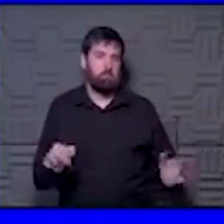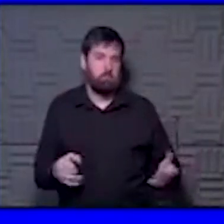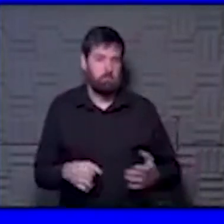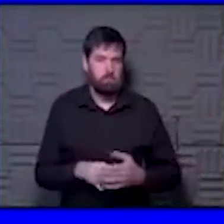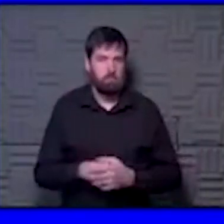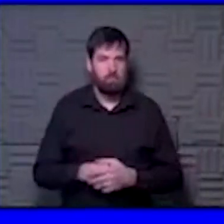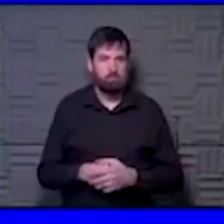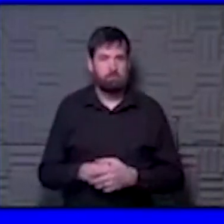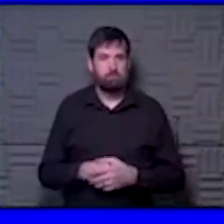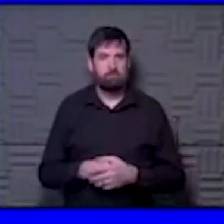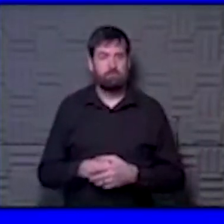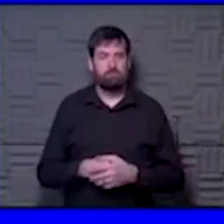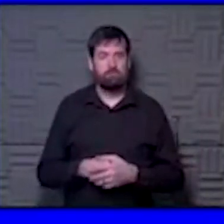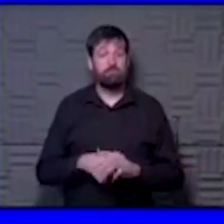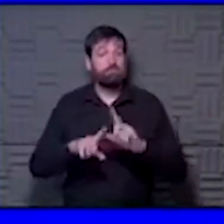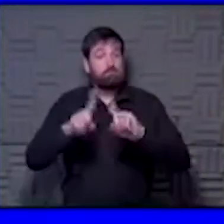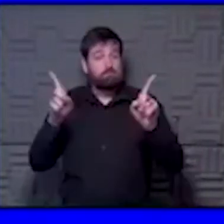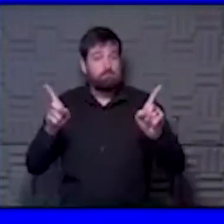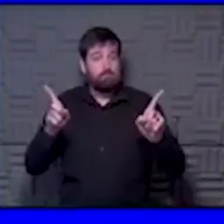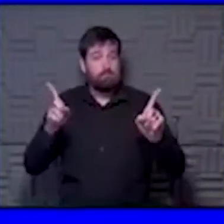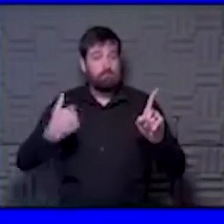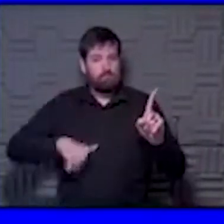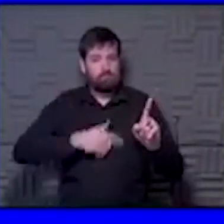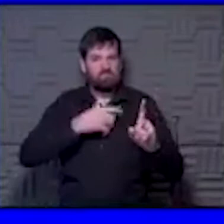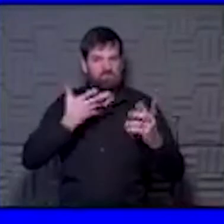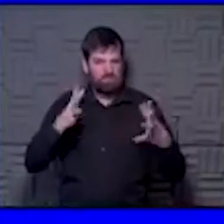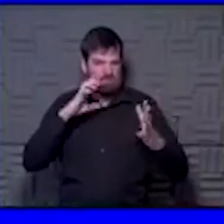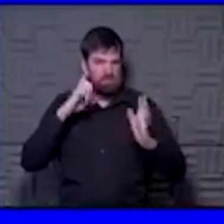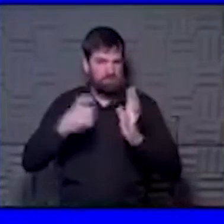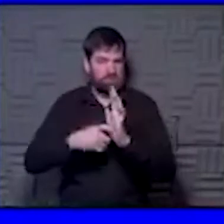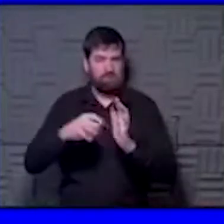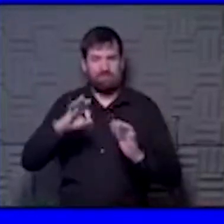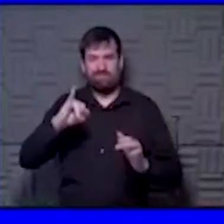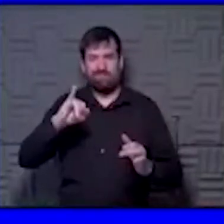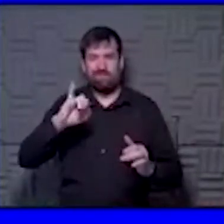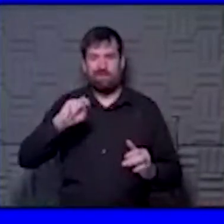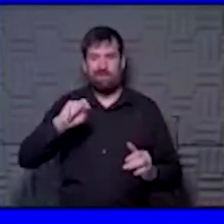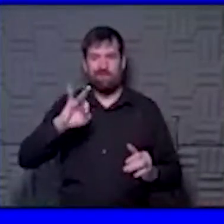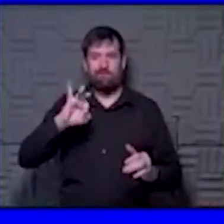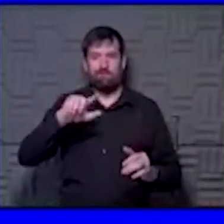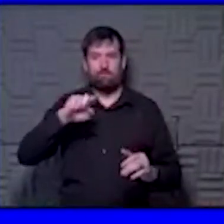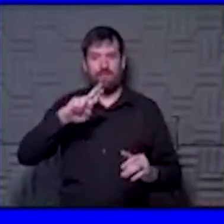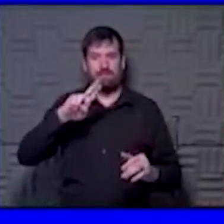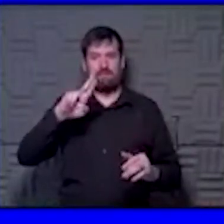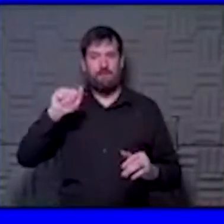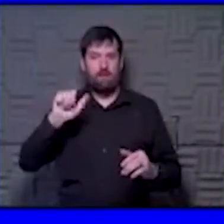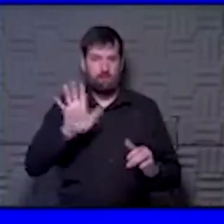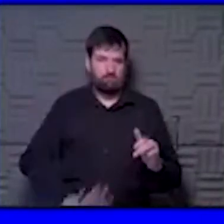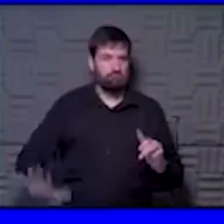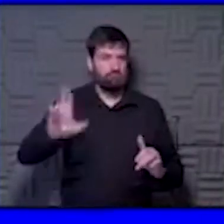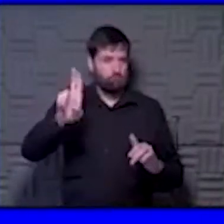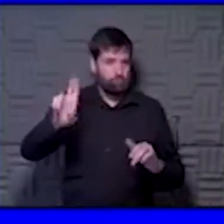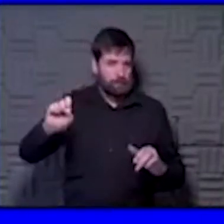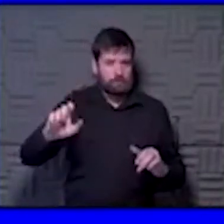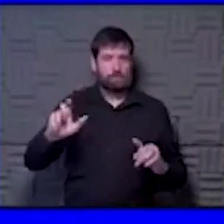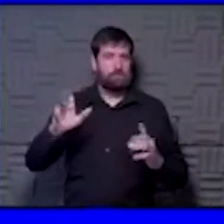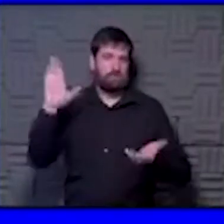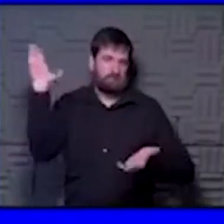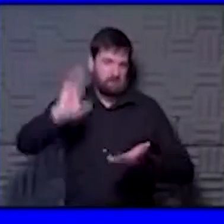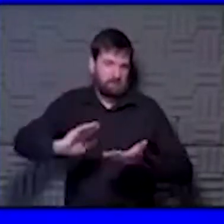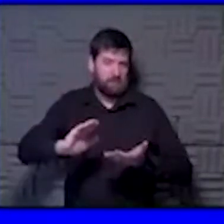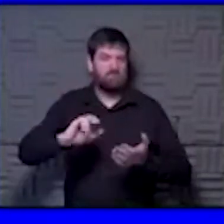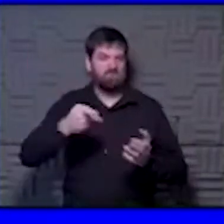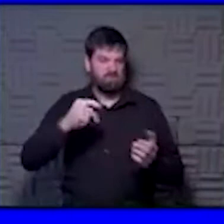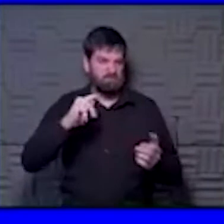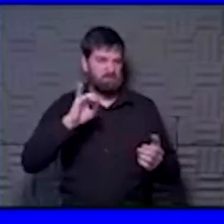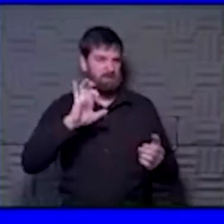those things of that nature. But we've also seen certainly influenza around the nation is low as well, so people aren't seeking care for those, just as